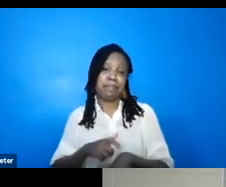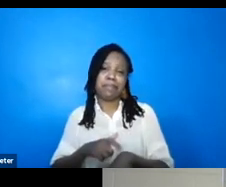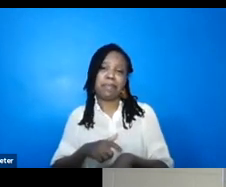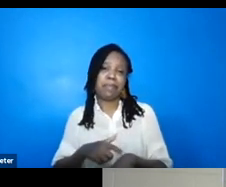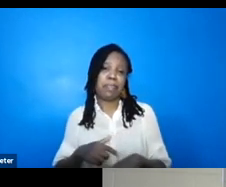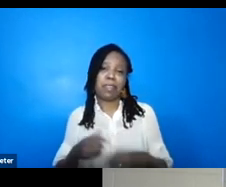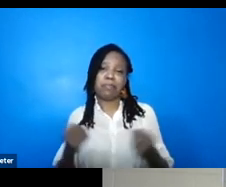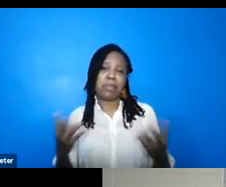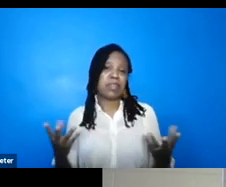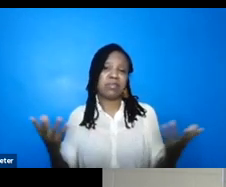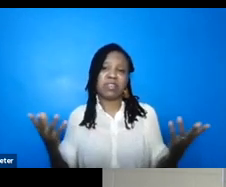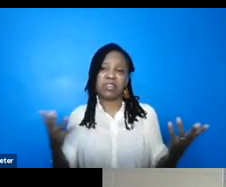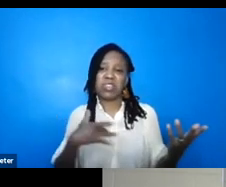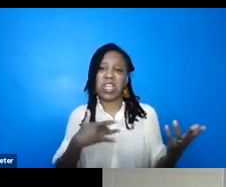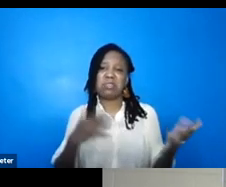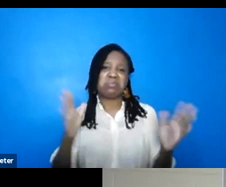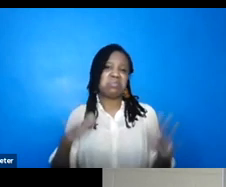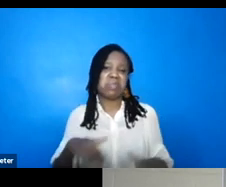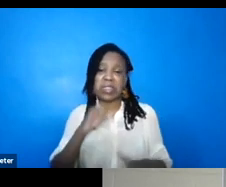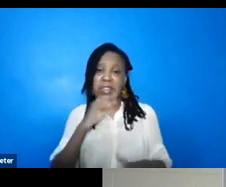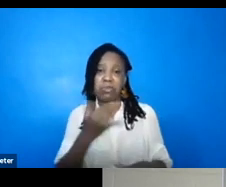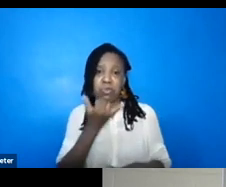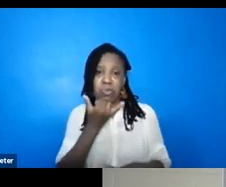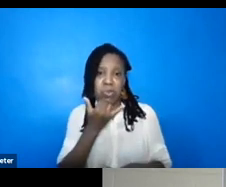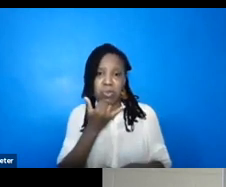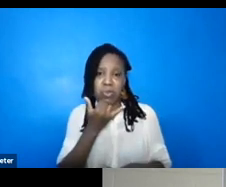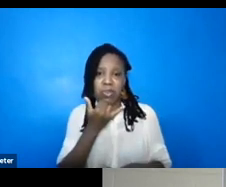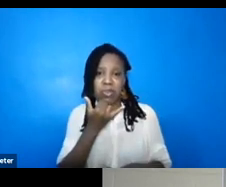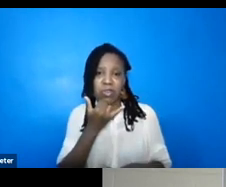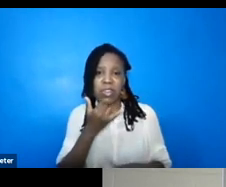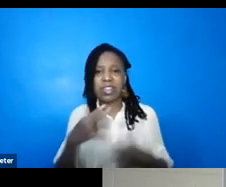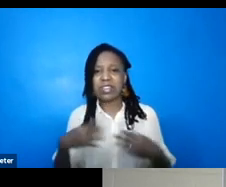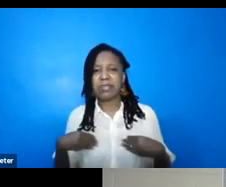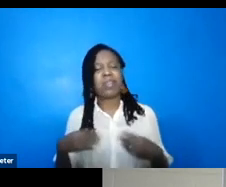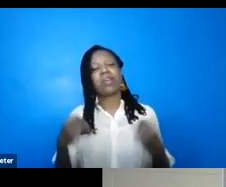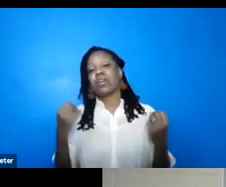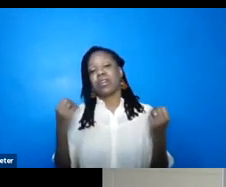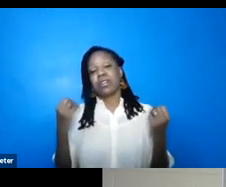in prison or cause someone in to die. You know, it's a lot of stuff with that. So I'll leave it there.